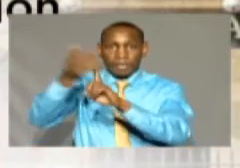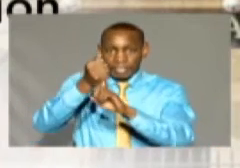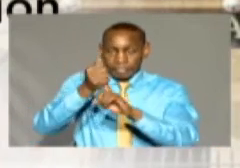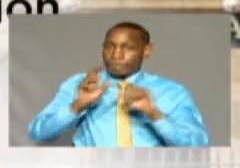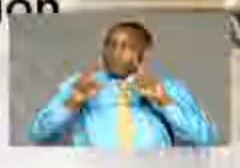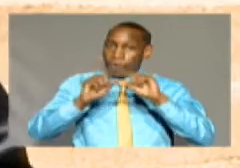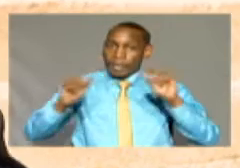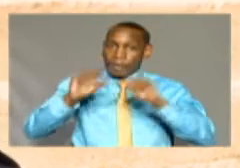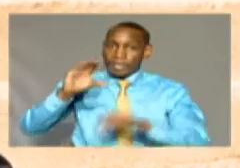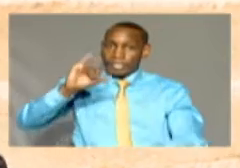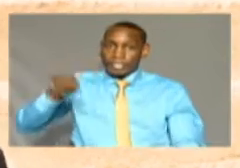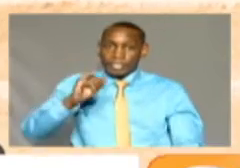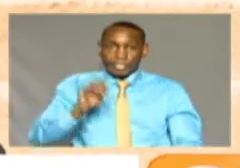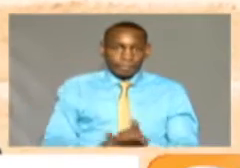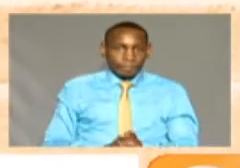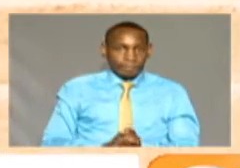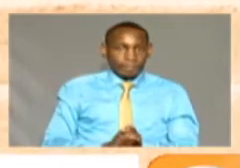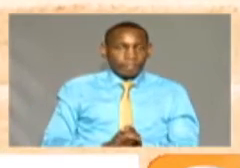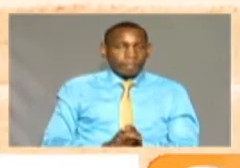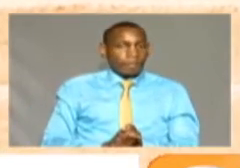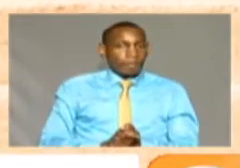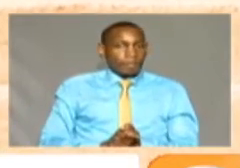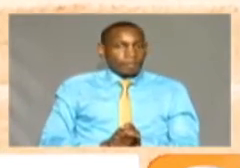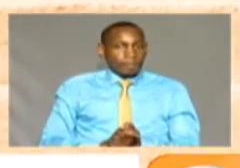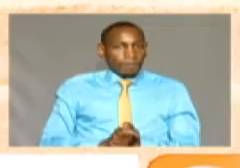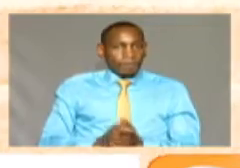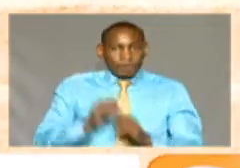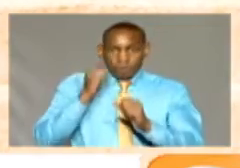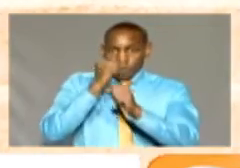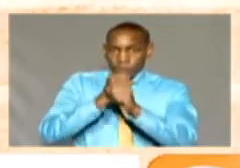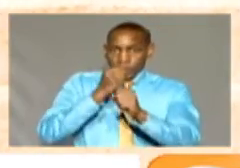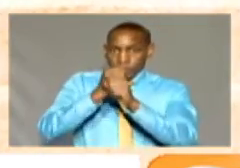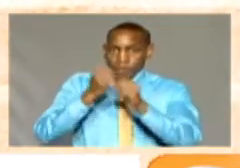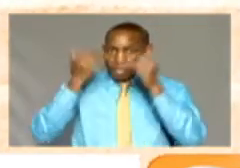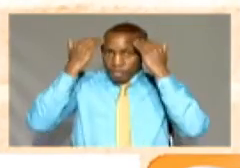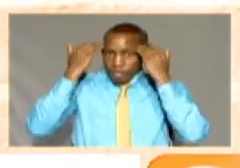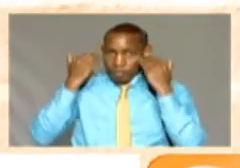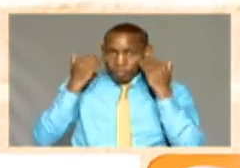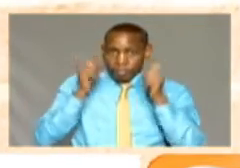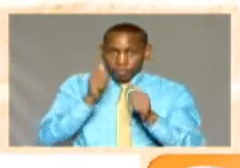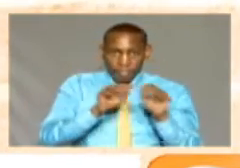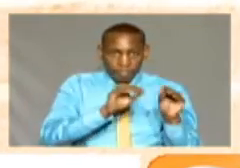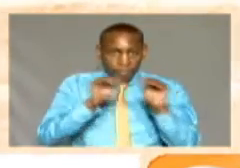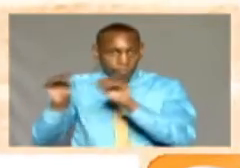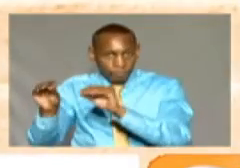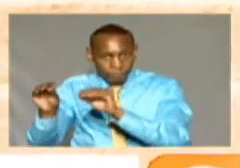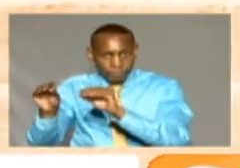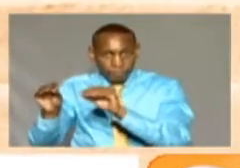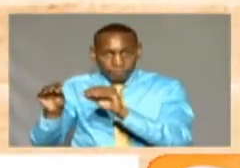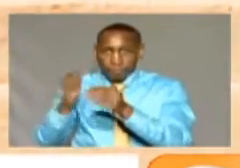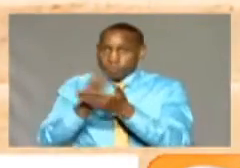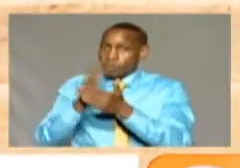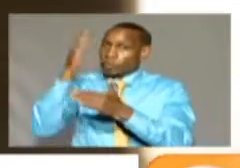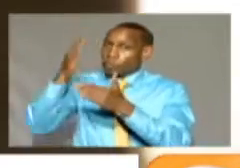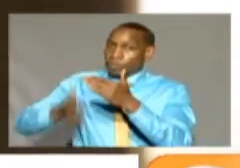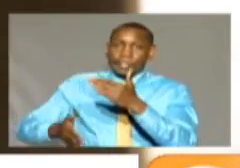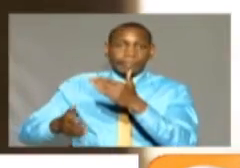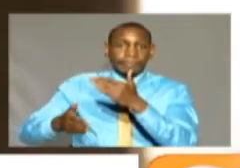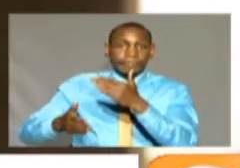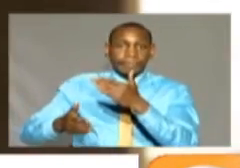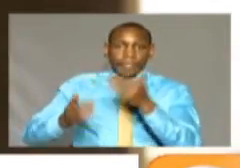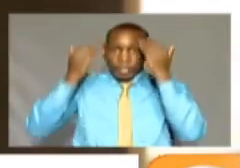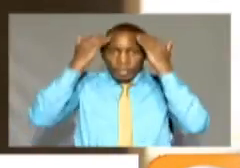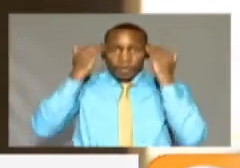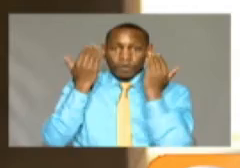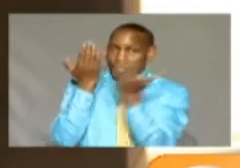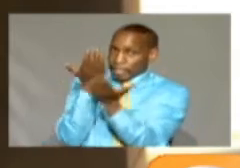according to the CJ. Operations of the mobile courts have been grounded to a halt. The Court